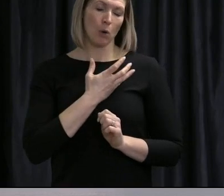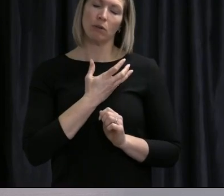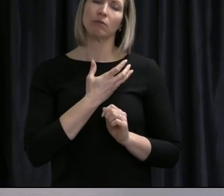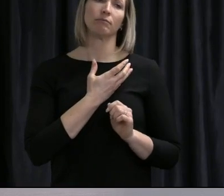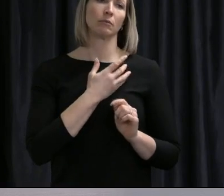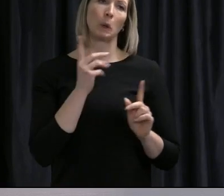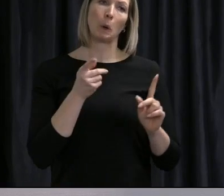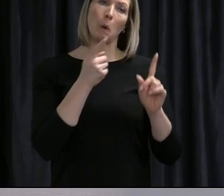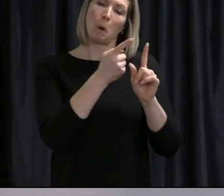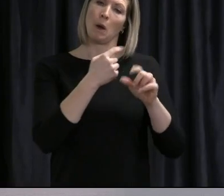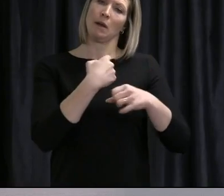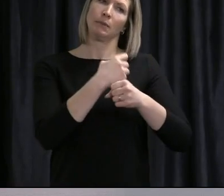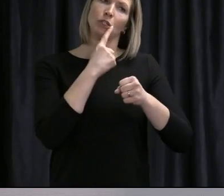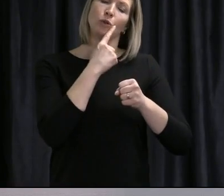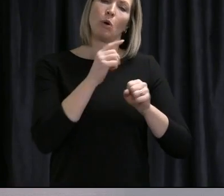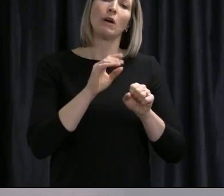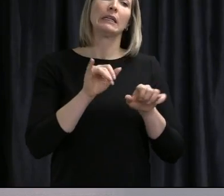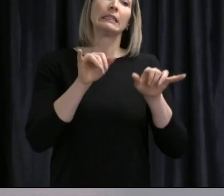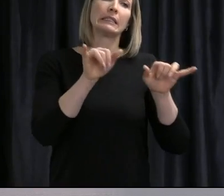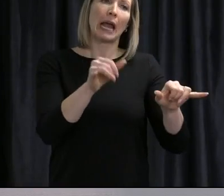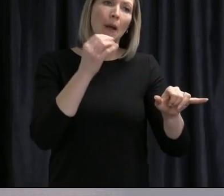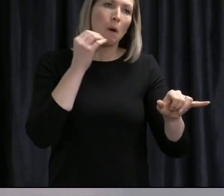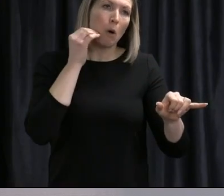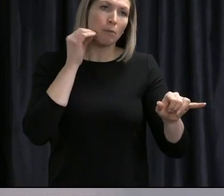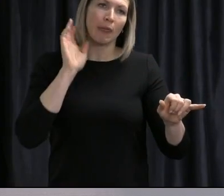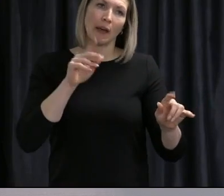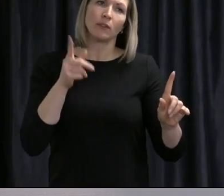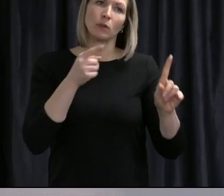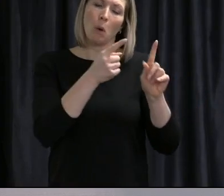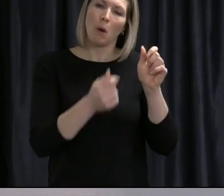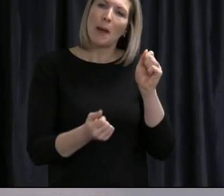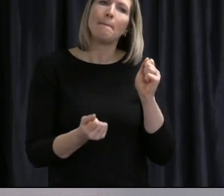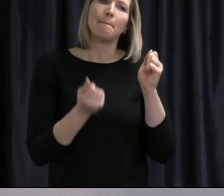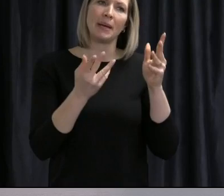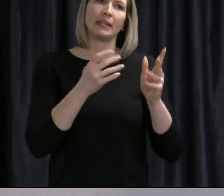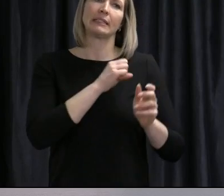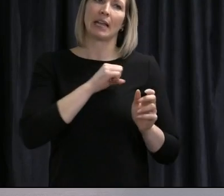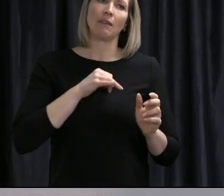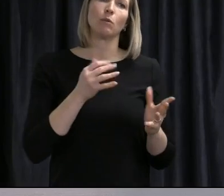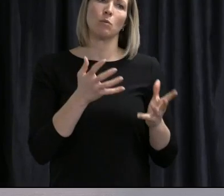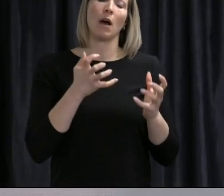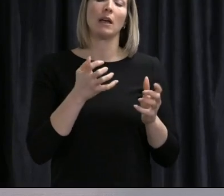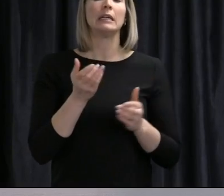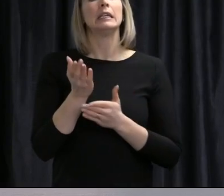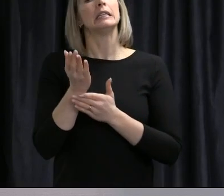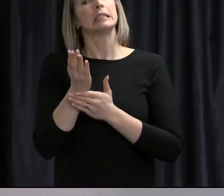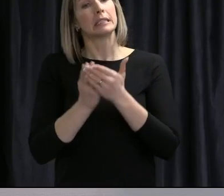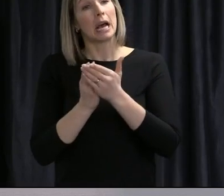work in their homes or some other location as possible, keeping in mind that some essential